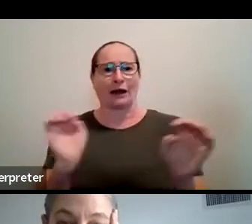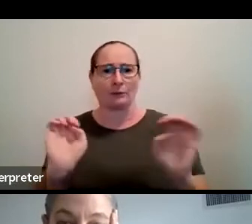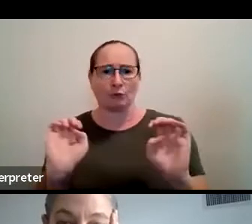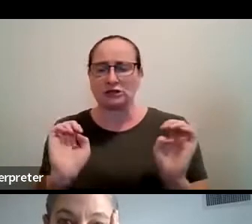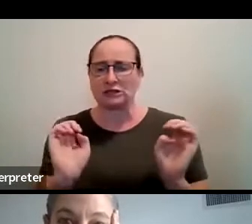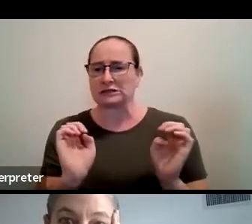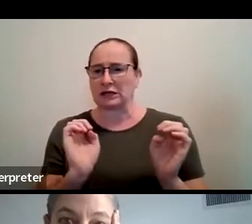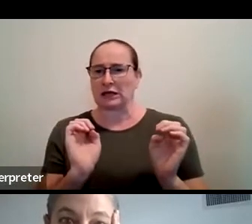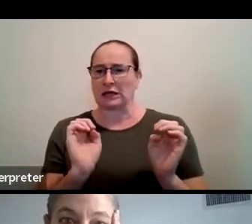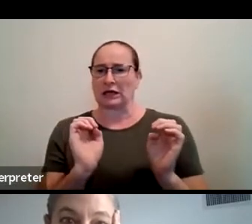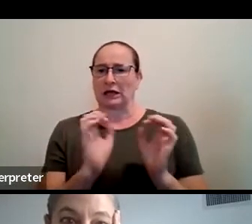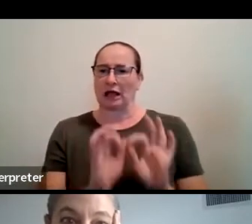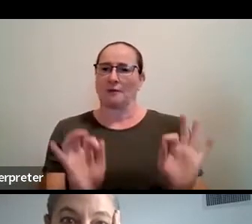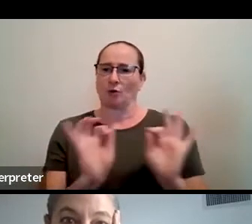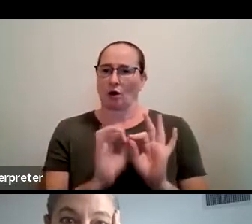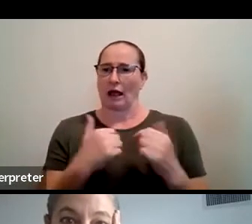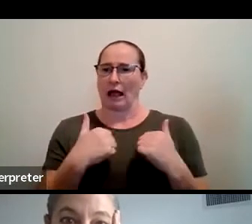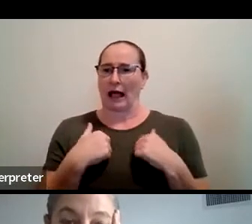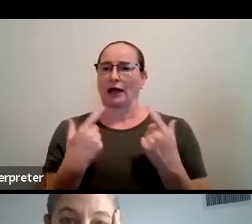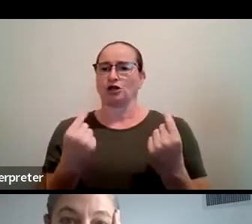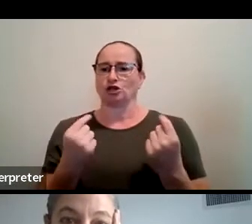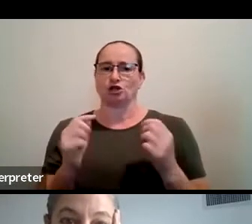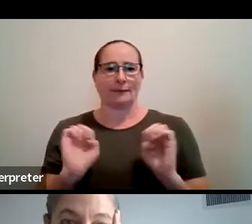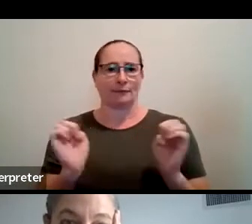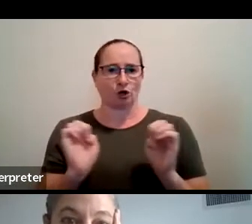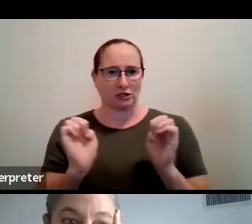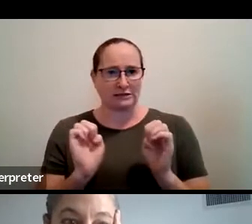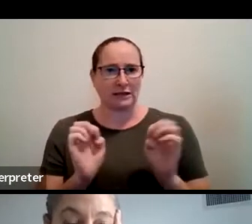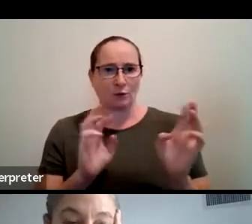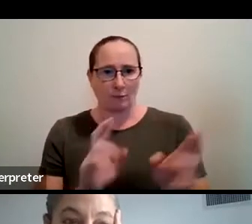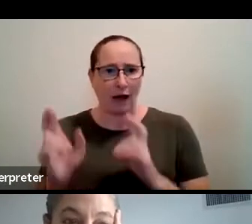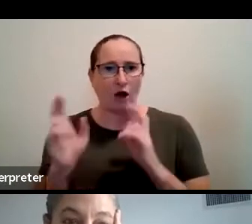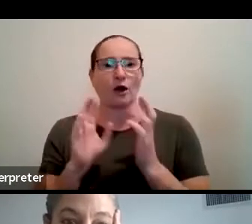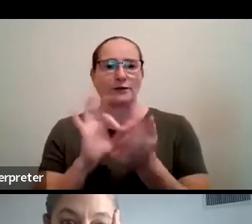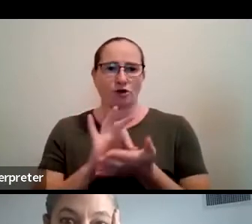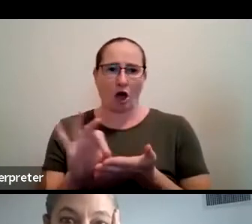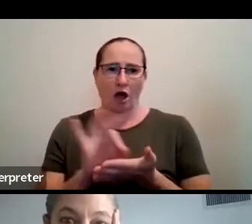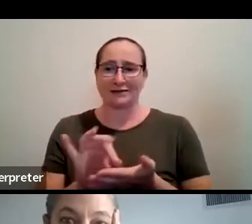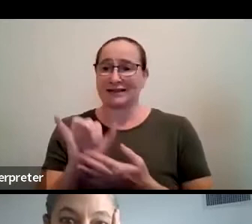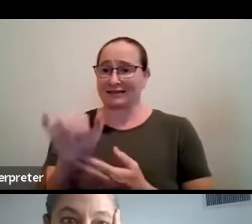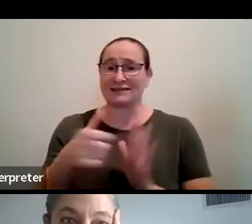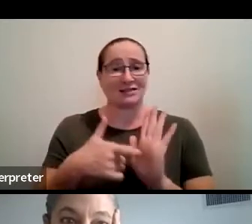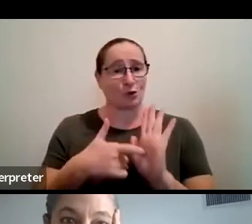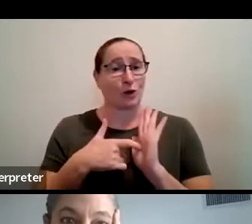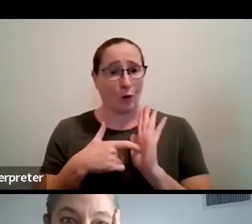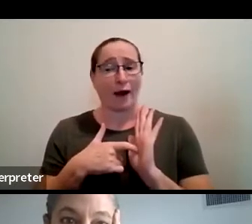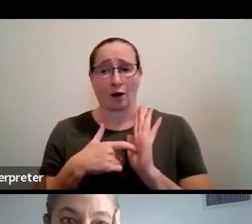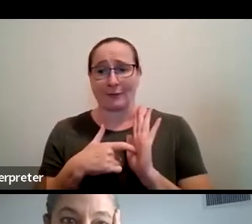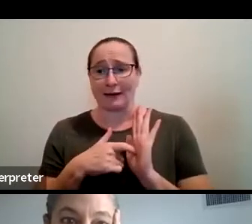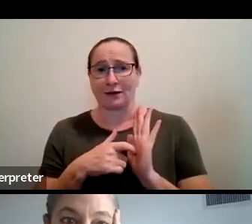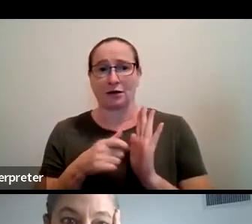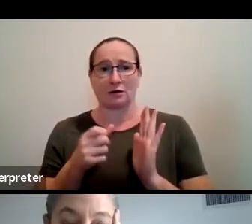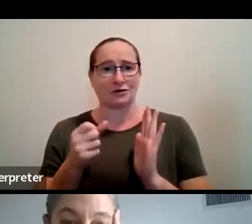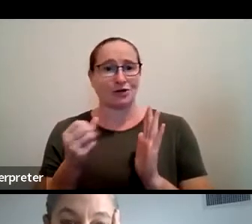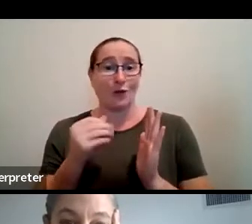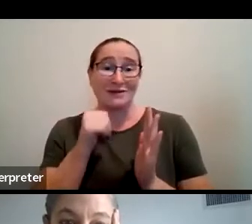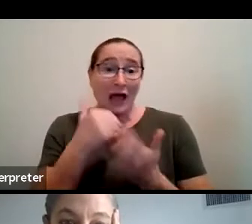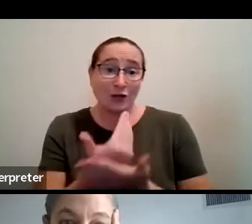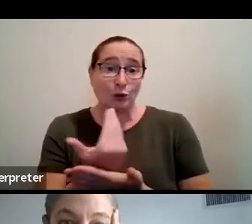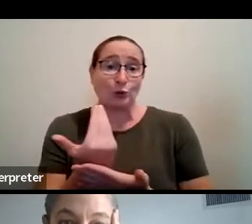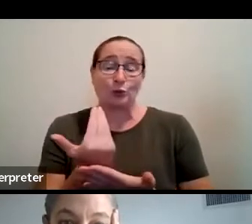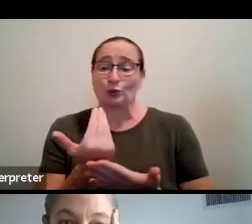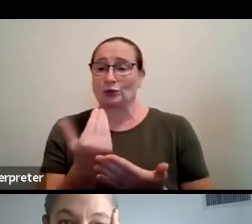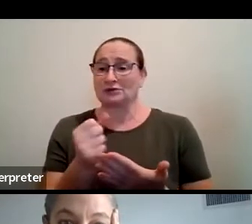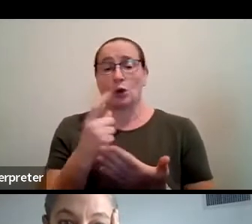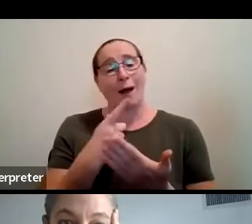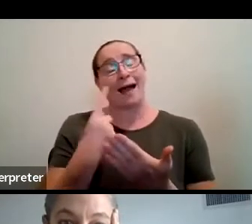emergency matter. I do emergency preparedness evaluations and audits, and this is a requirement. So this is not news. So I